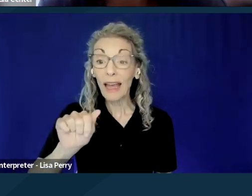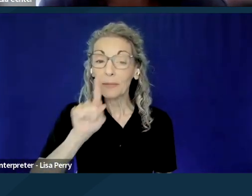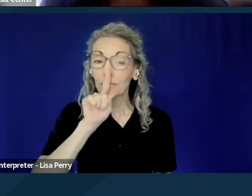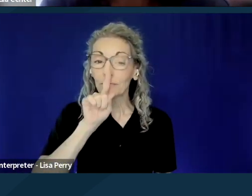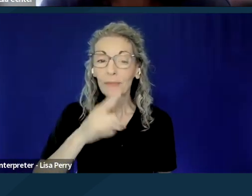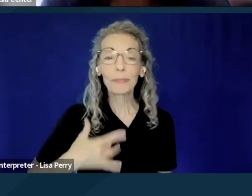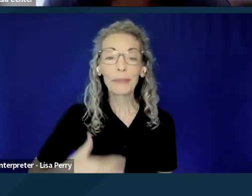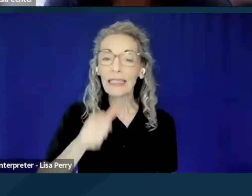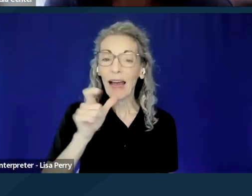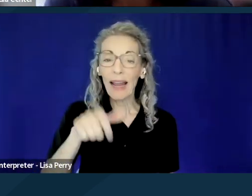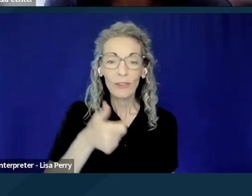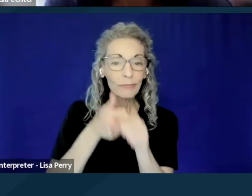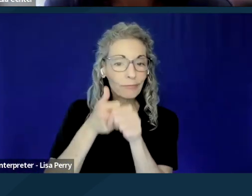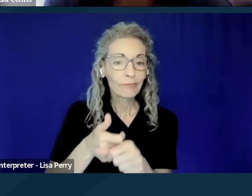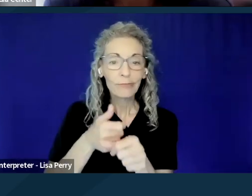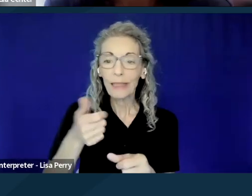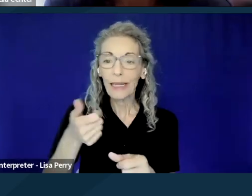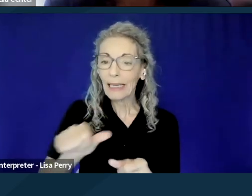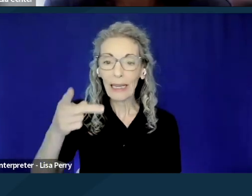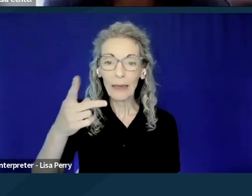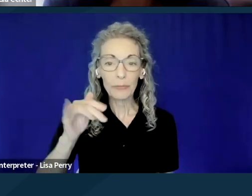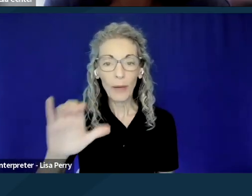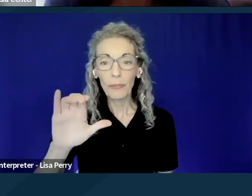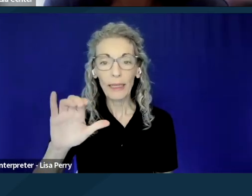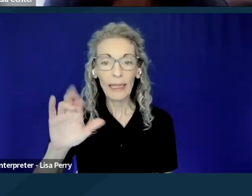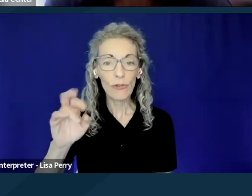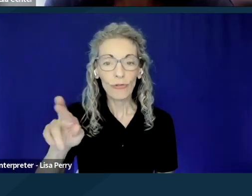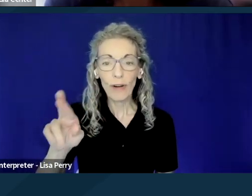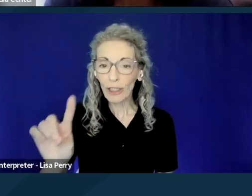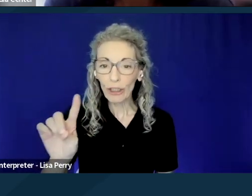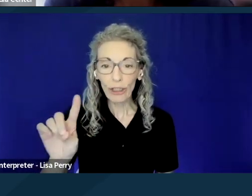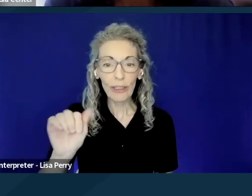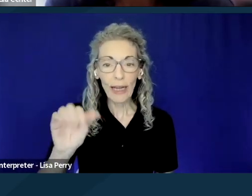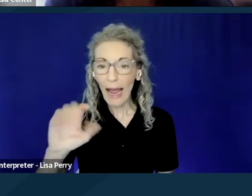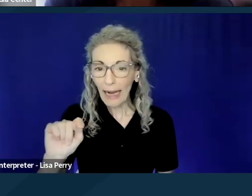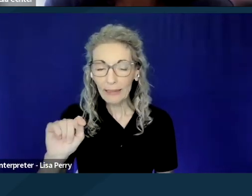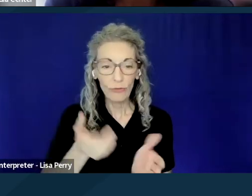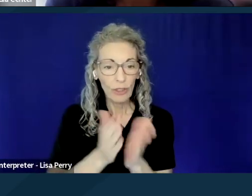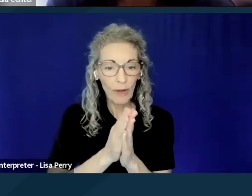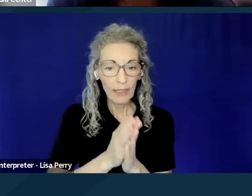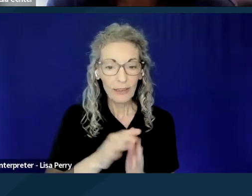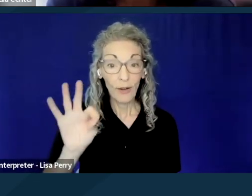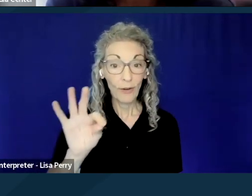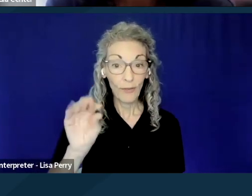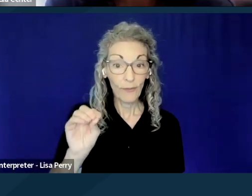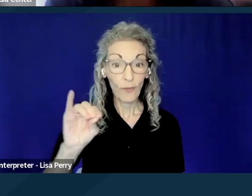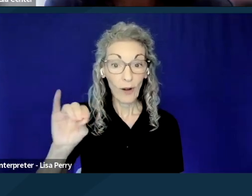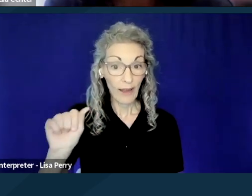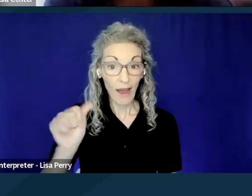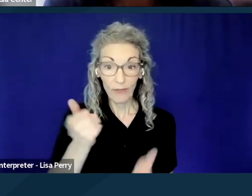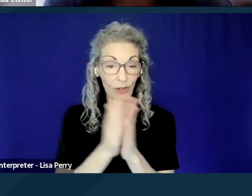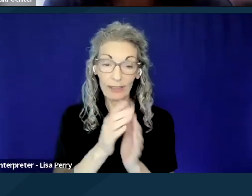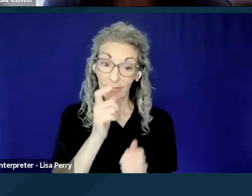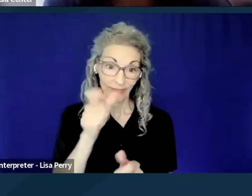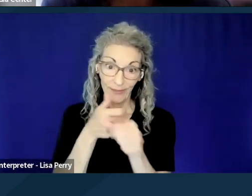any kind of Public Record Act requests or FOIA requests. So it's not